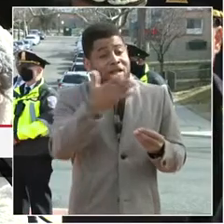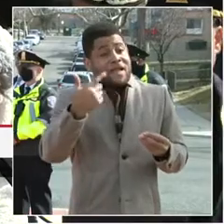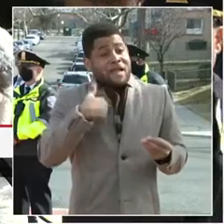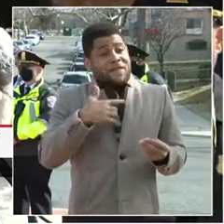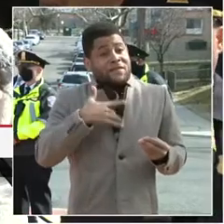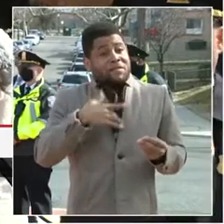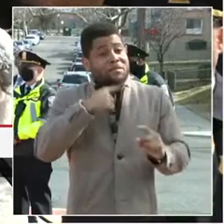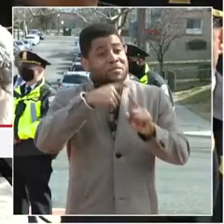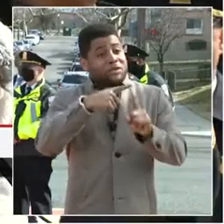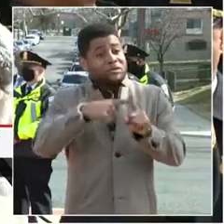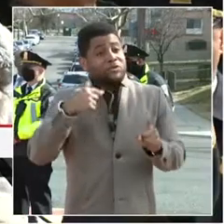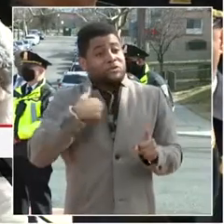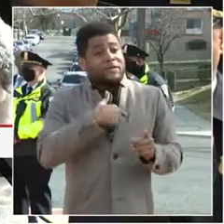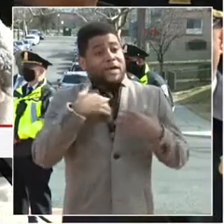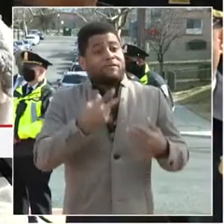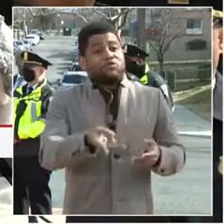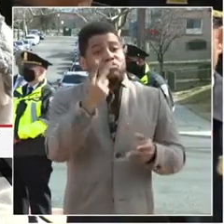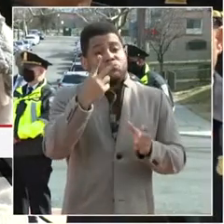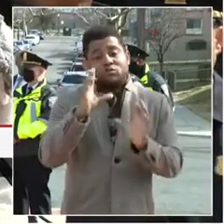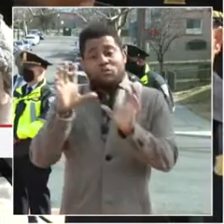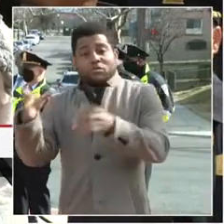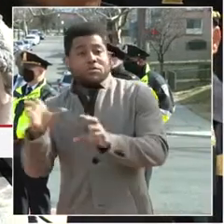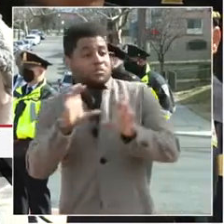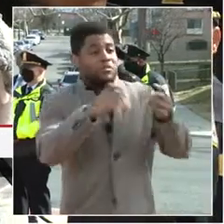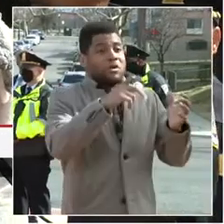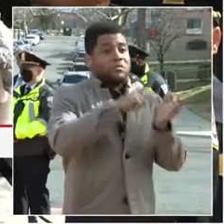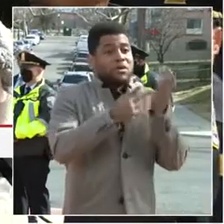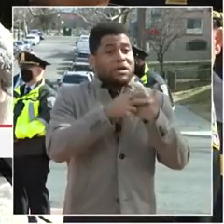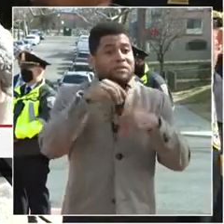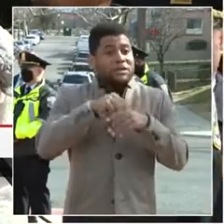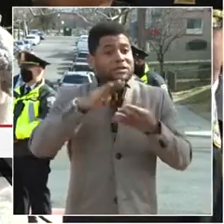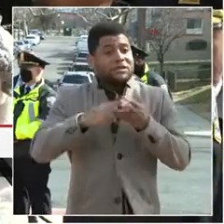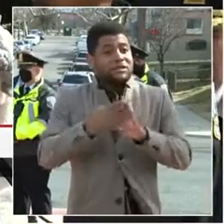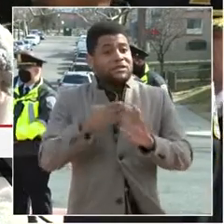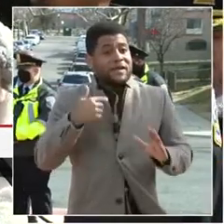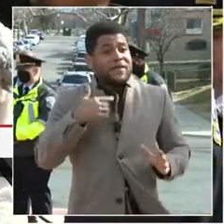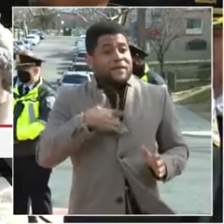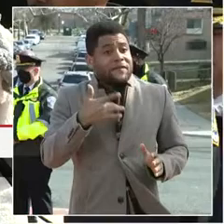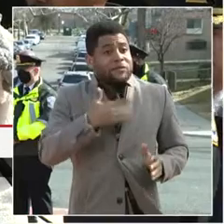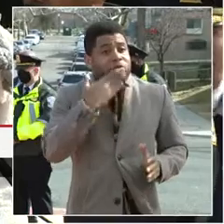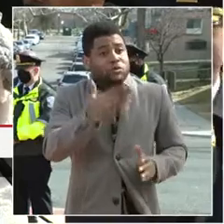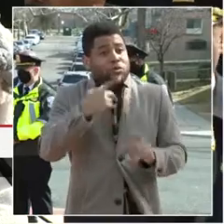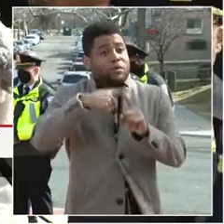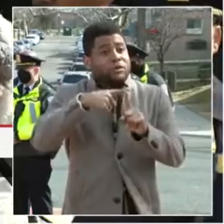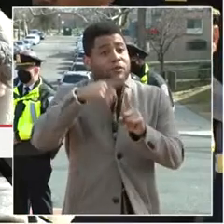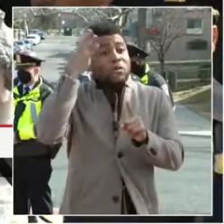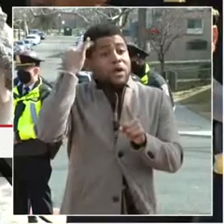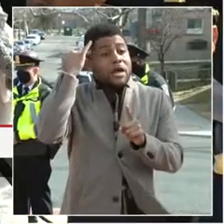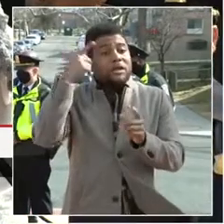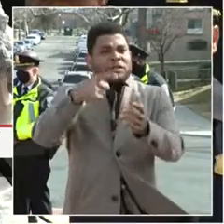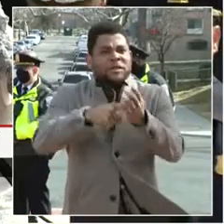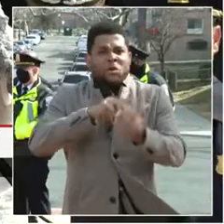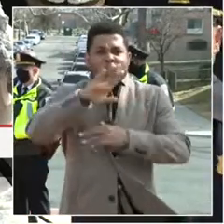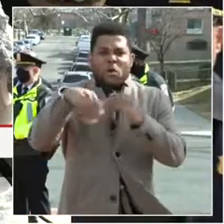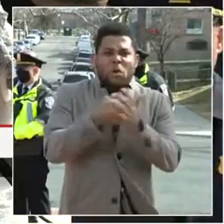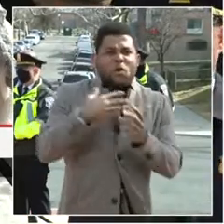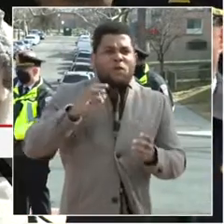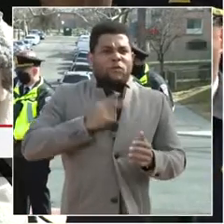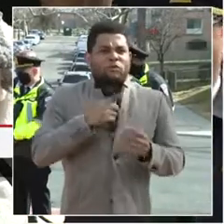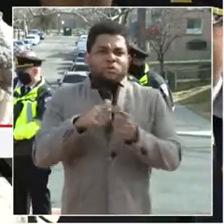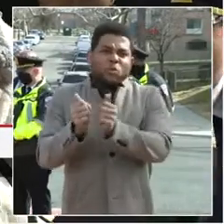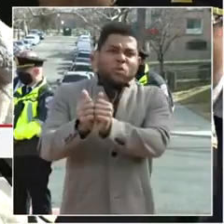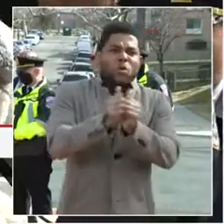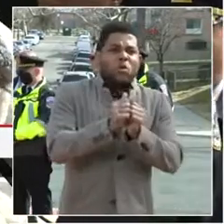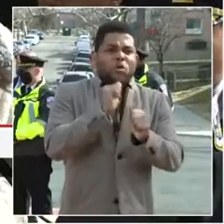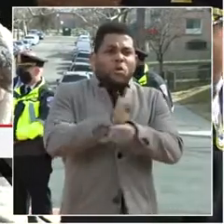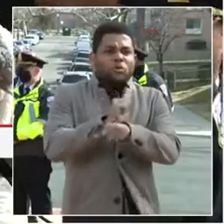city, because it's going to take all of us and all the different models to make this right. And so we don't have to have one model in the city. Cure